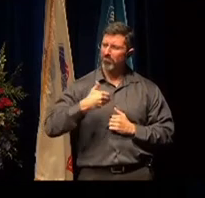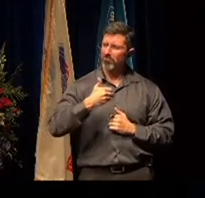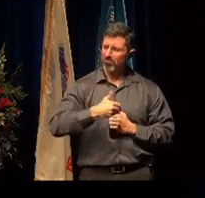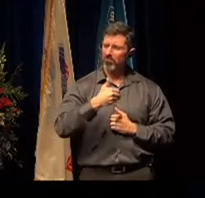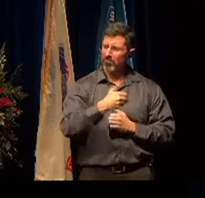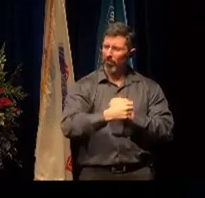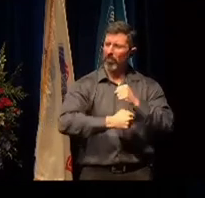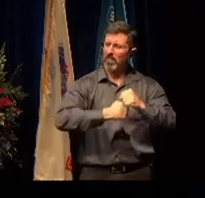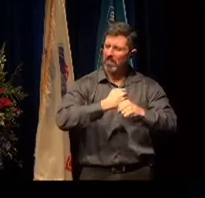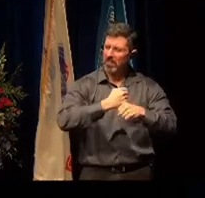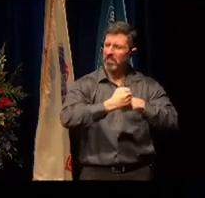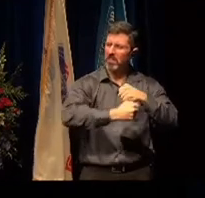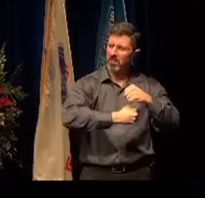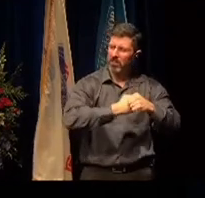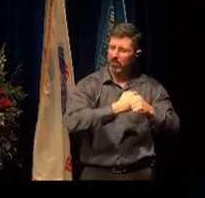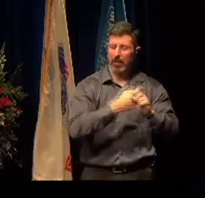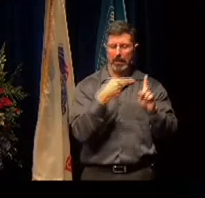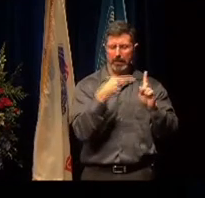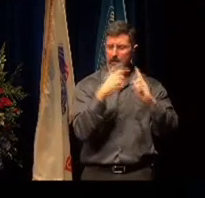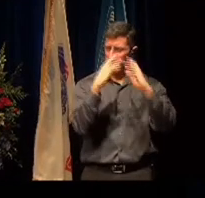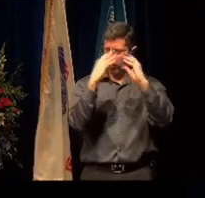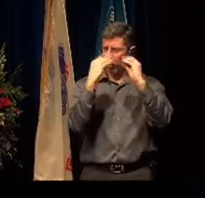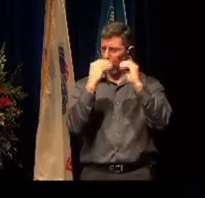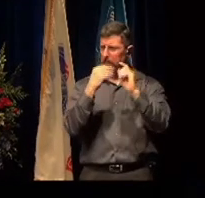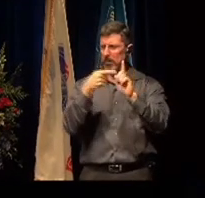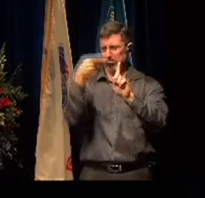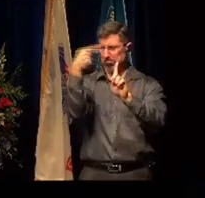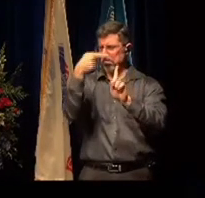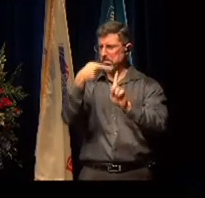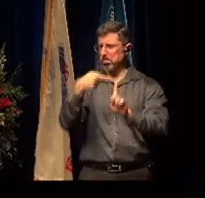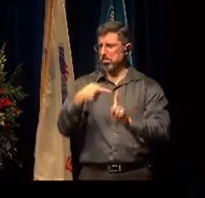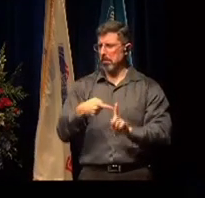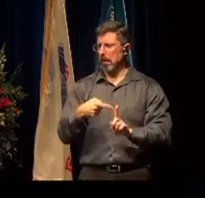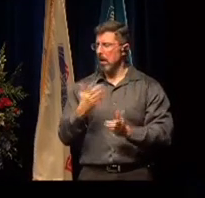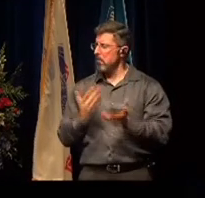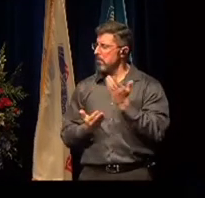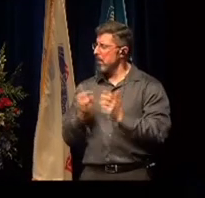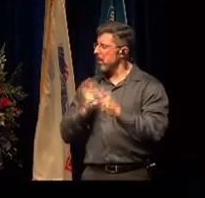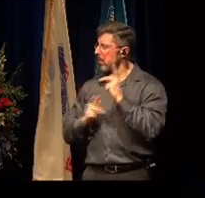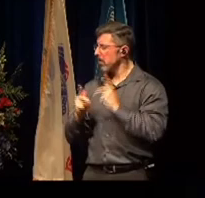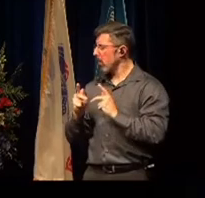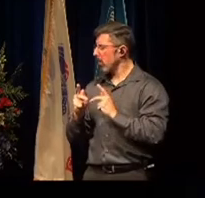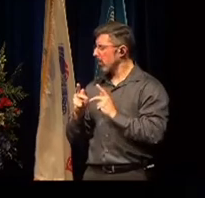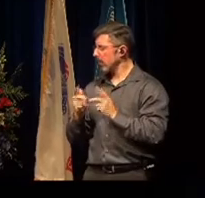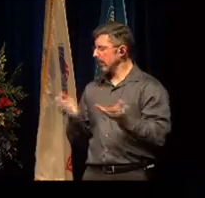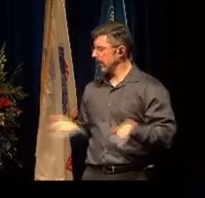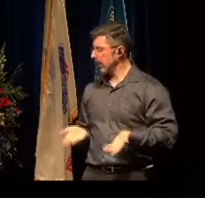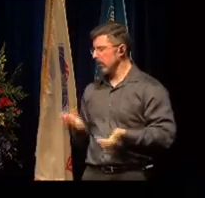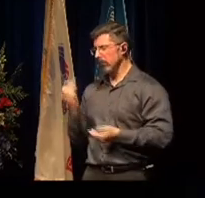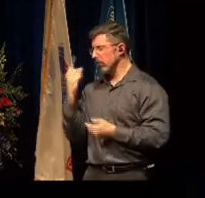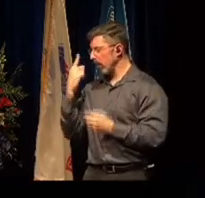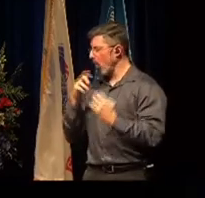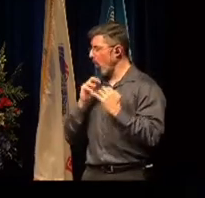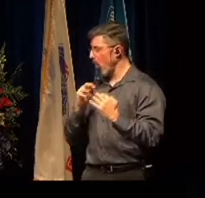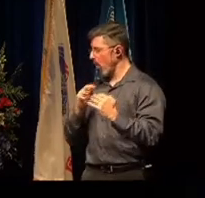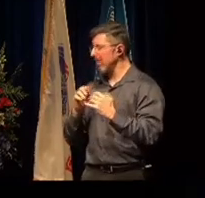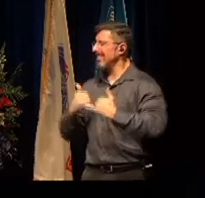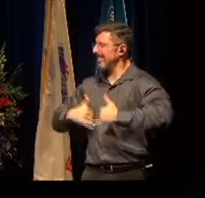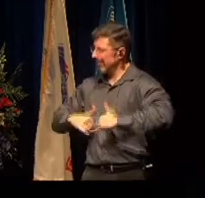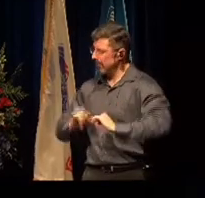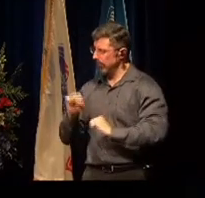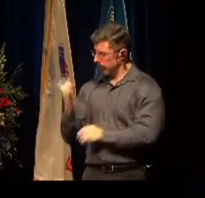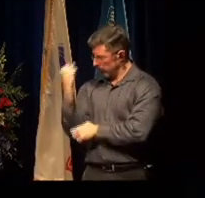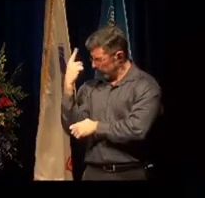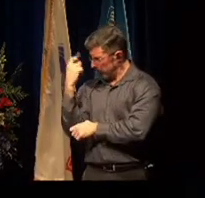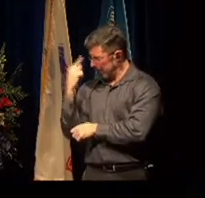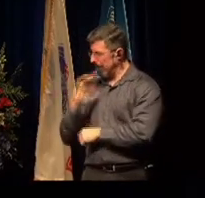purpose. He taught me that while those around me might understand the nature of war, it does not mean that they can't see the value in